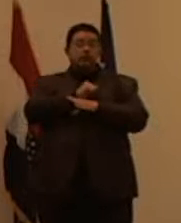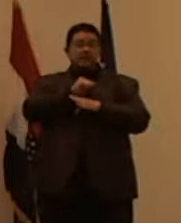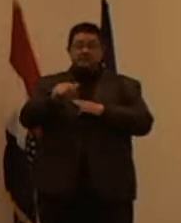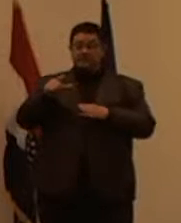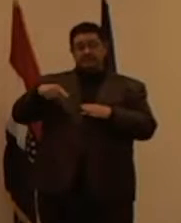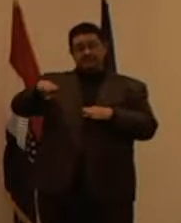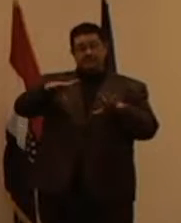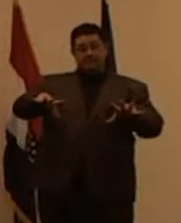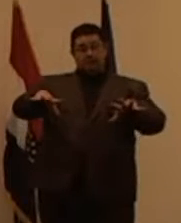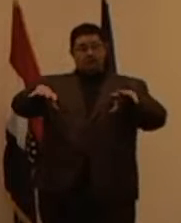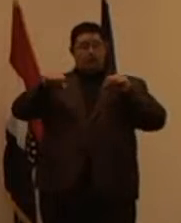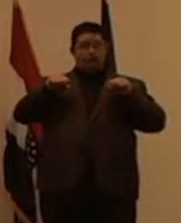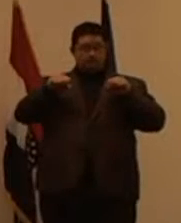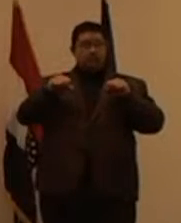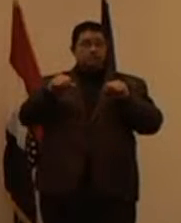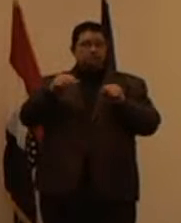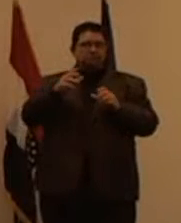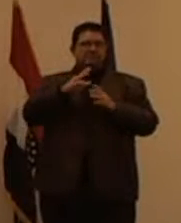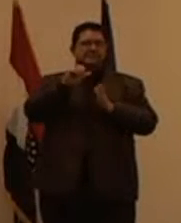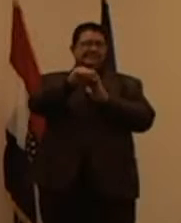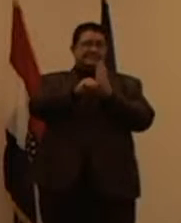adopted statewide in Missouri.